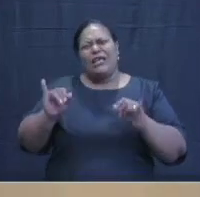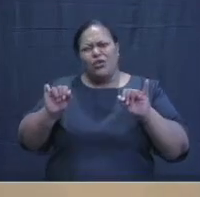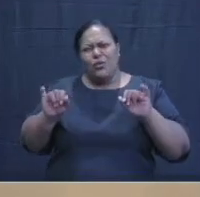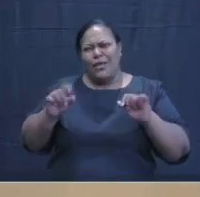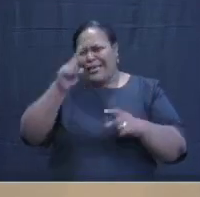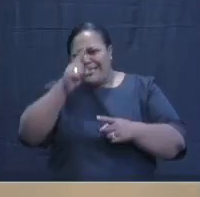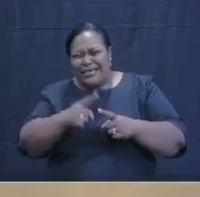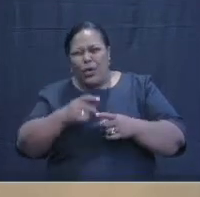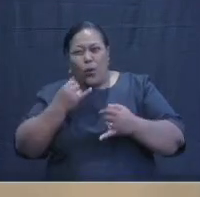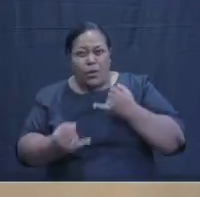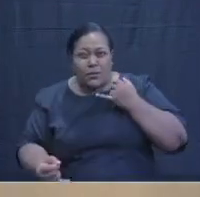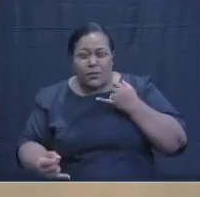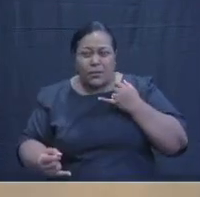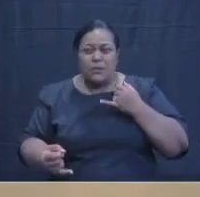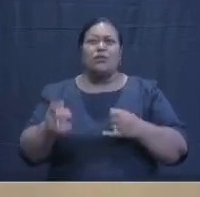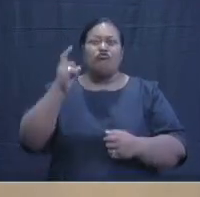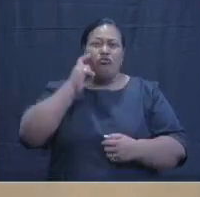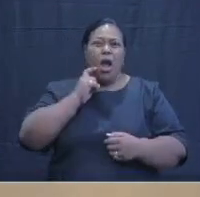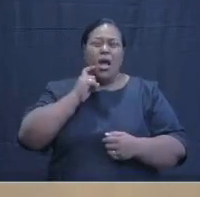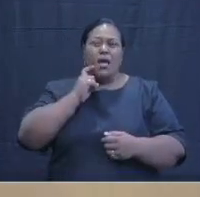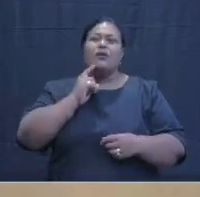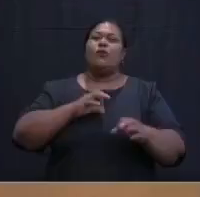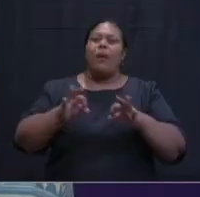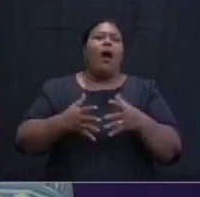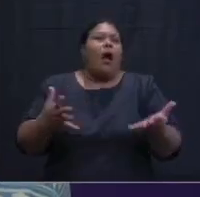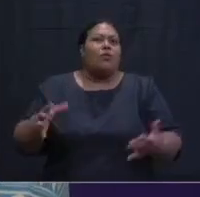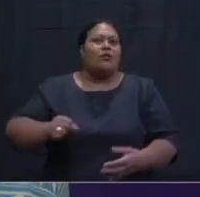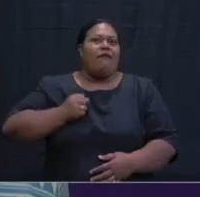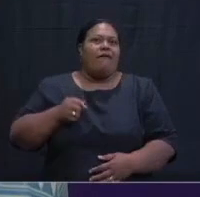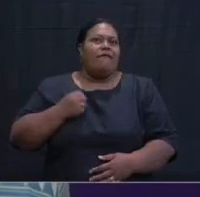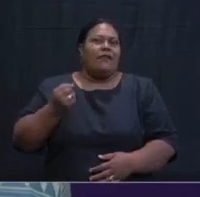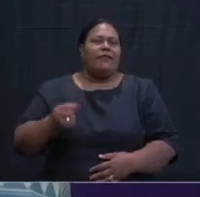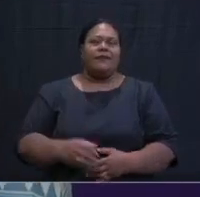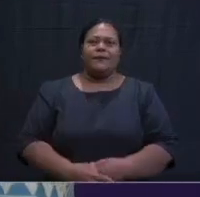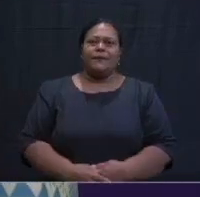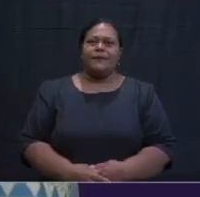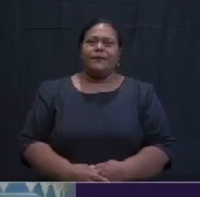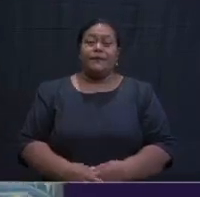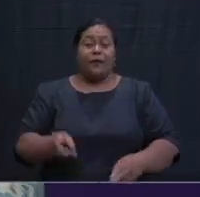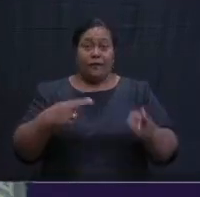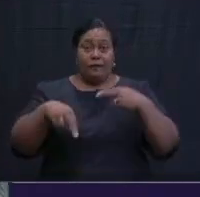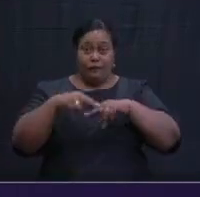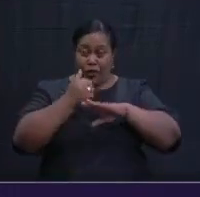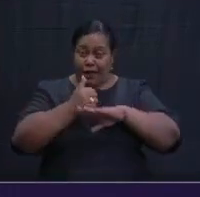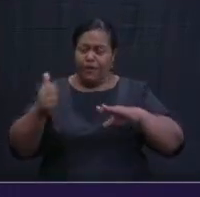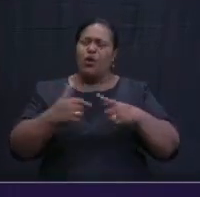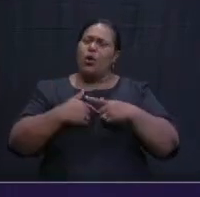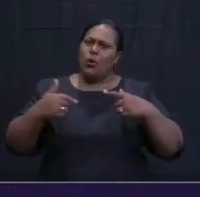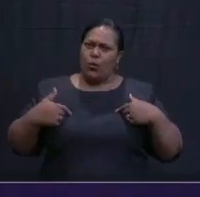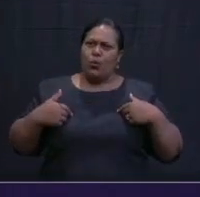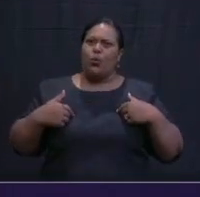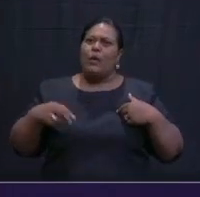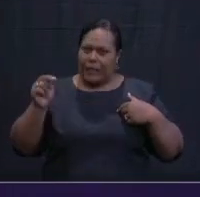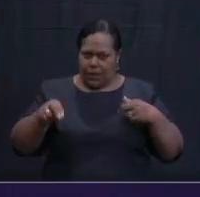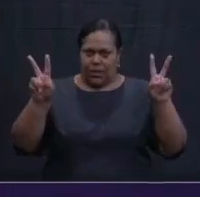to navigating the of survivorship. In terms of the Fiji government, we are closing the care